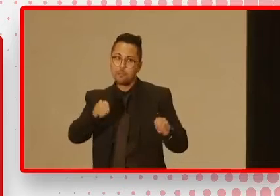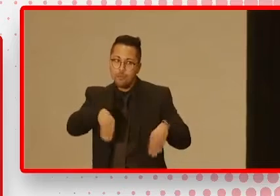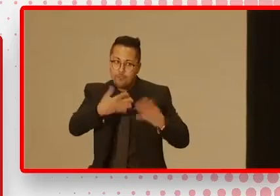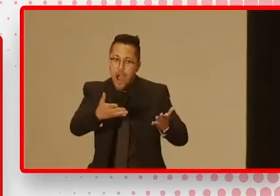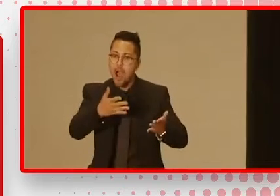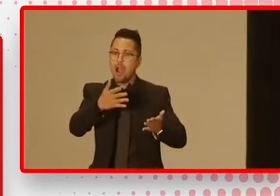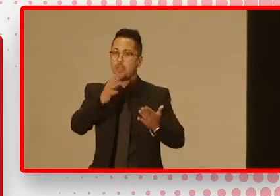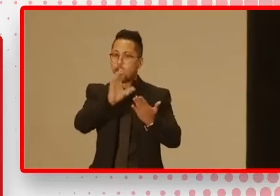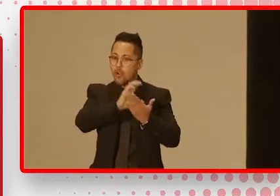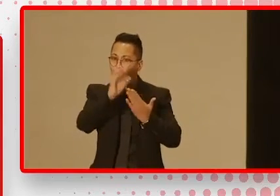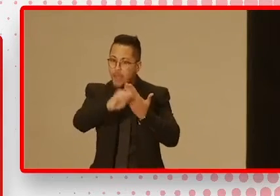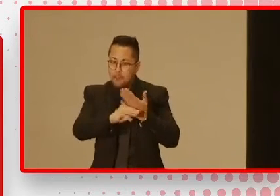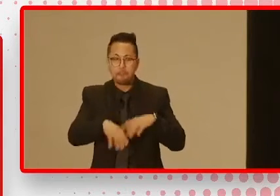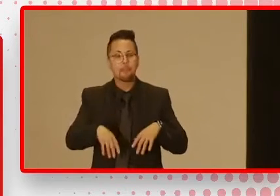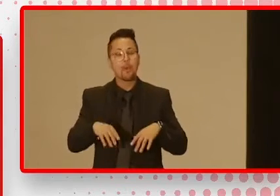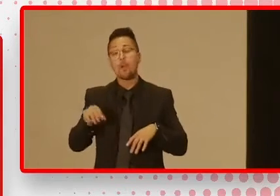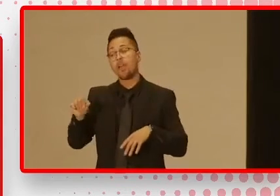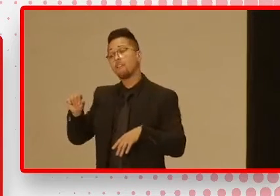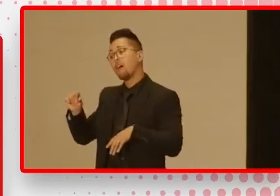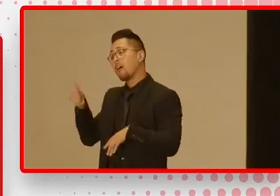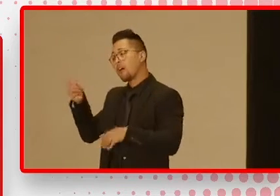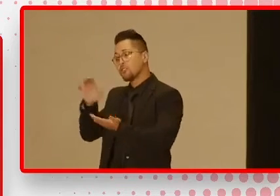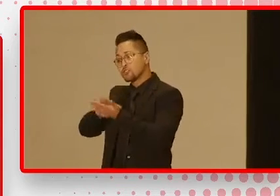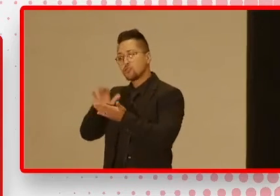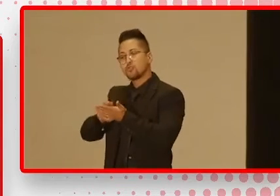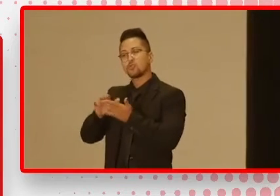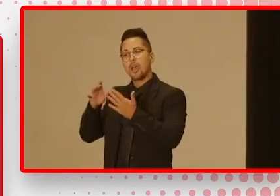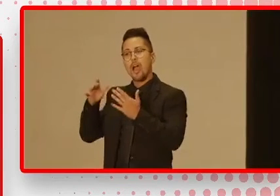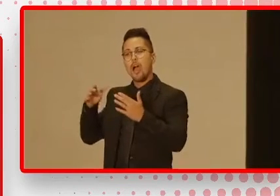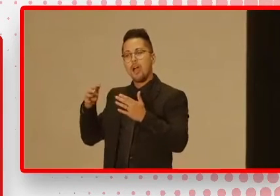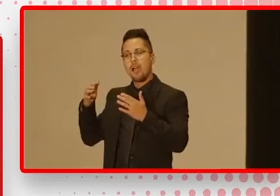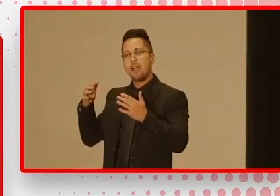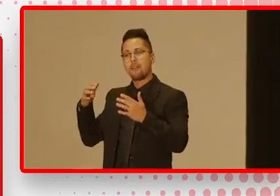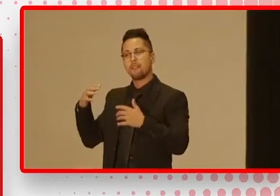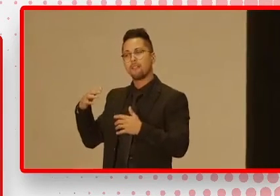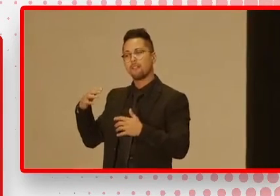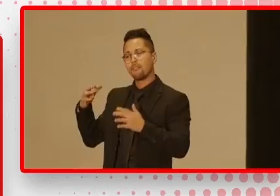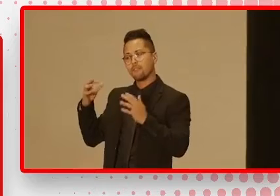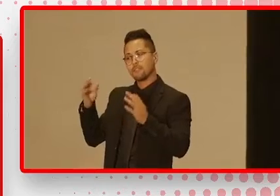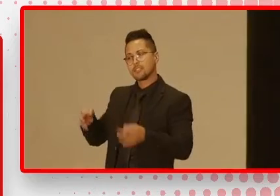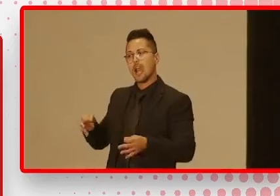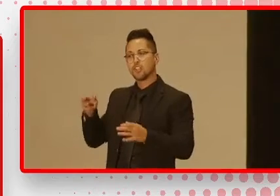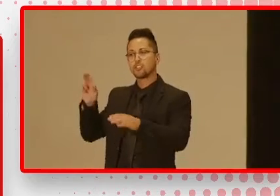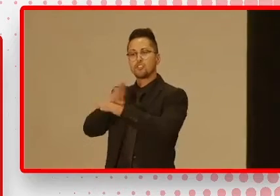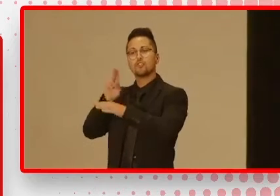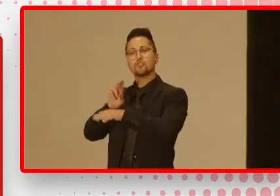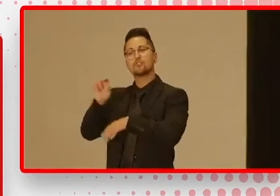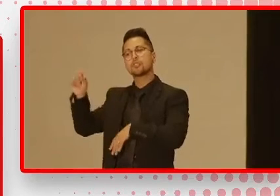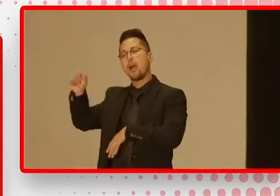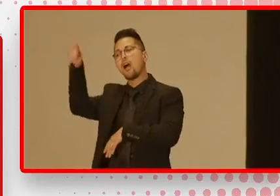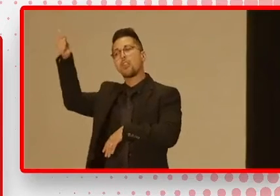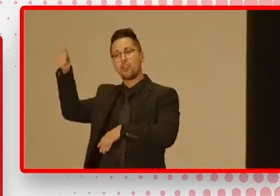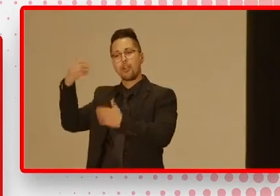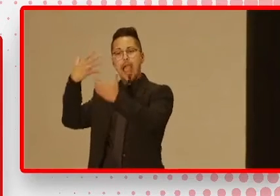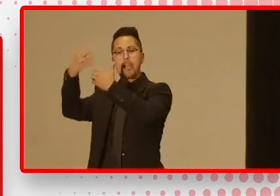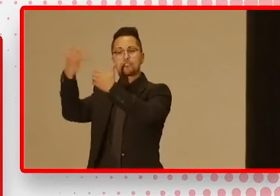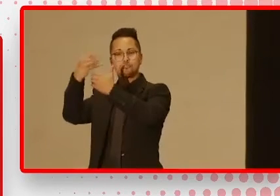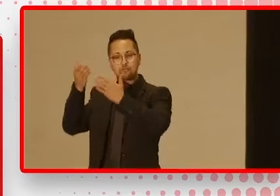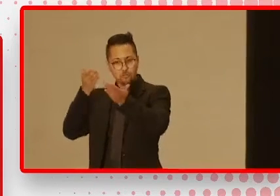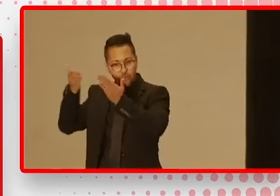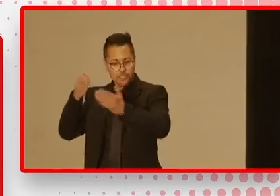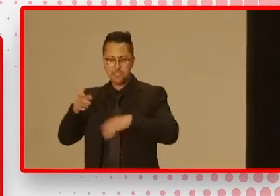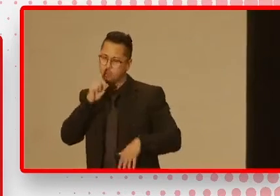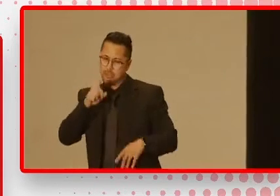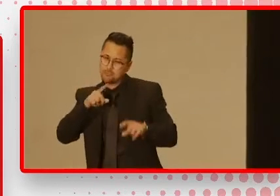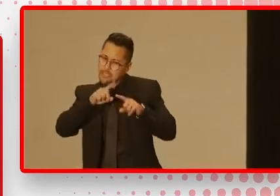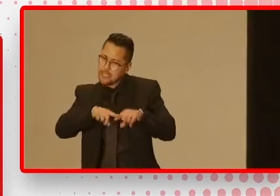There are other schools that opted to use the outside rehab providers that we have. So it would depend on the school. We